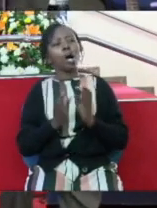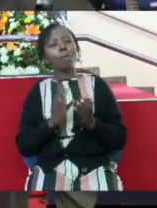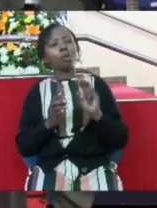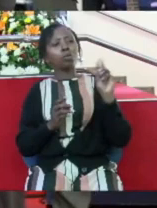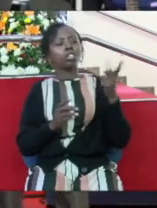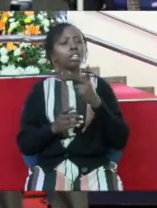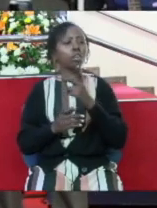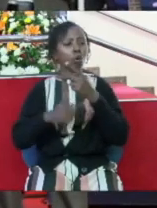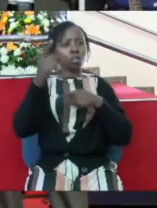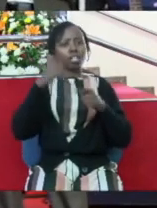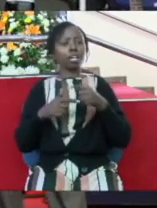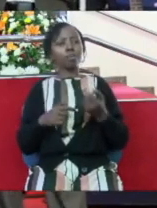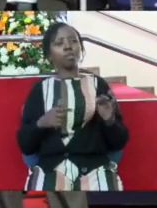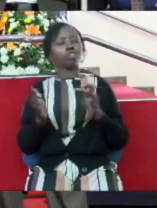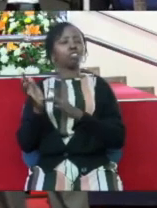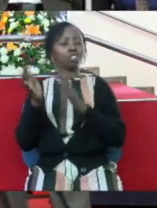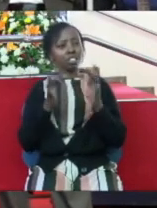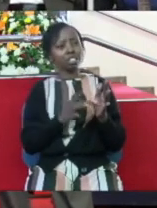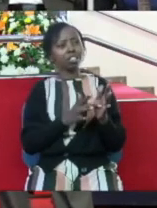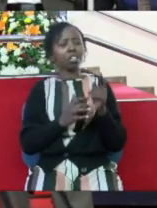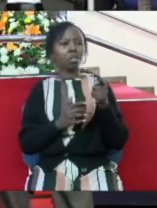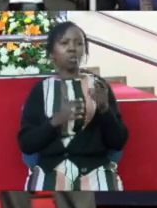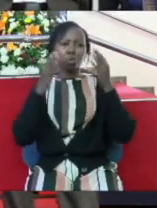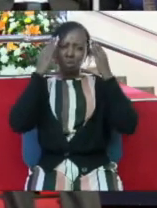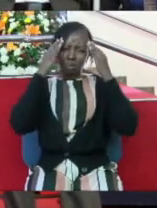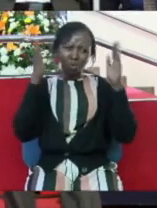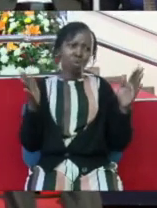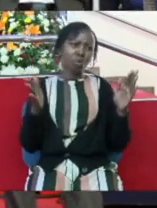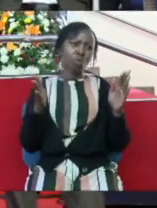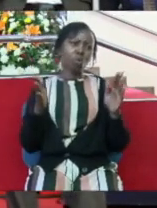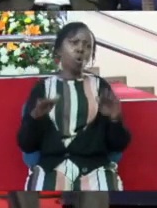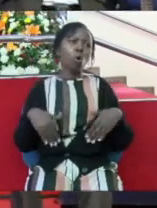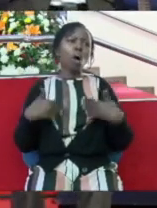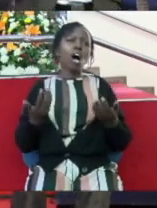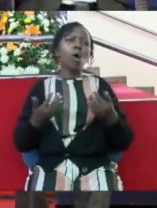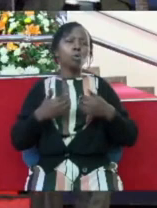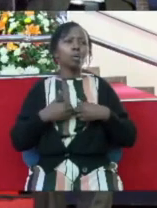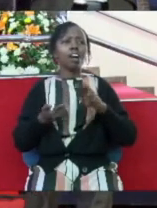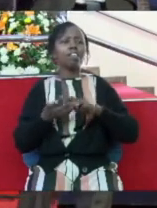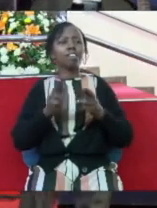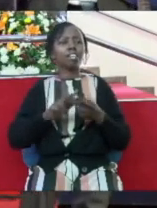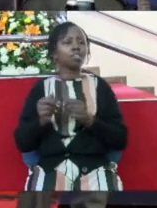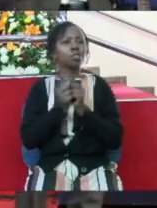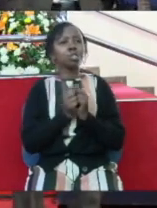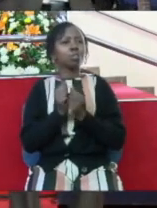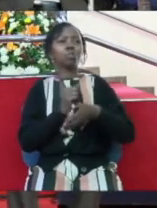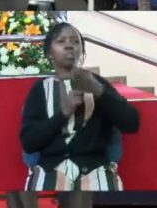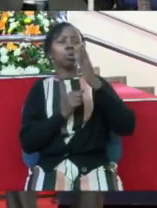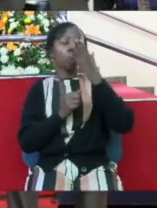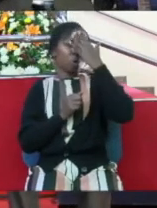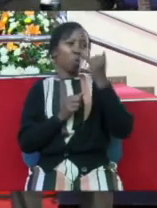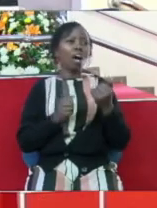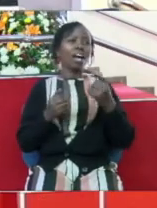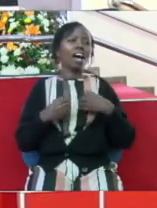king. Ninapoongea kuhusu kurejea kwa mfalme. You do not even know how to become intimate because you've never received the Lord Jesus as Lord and